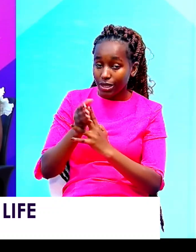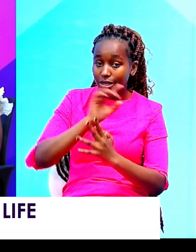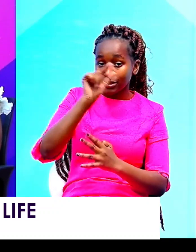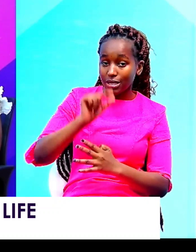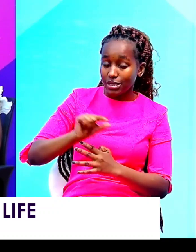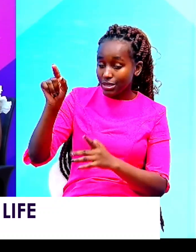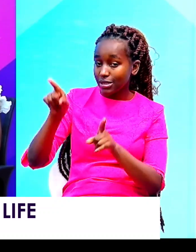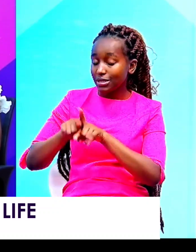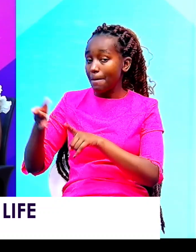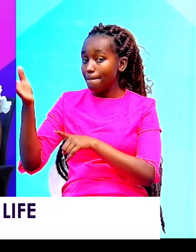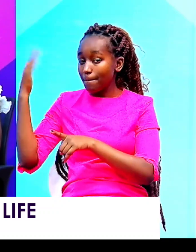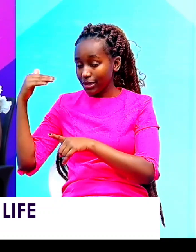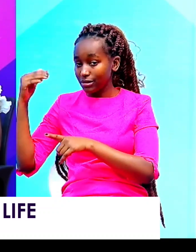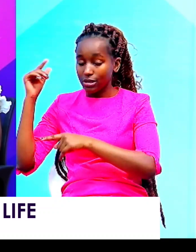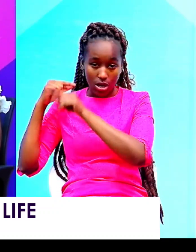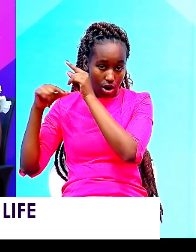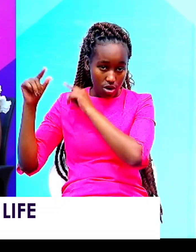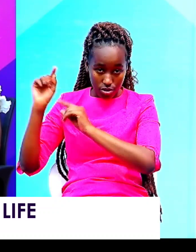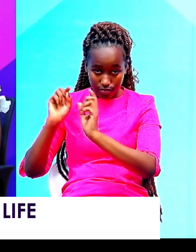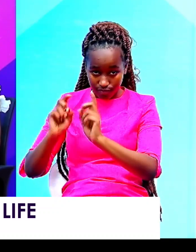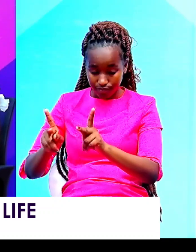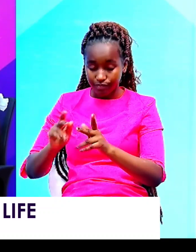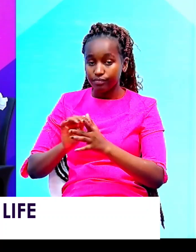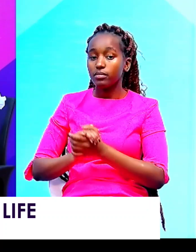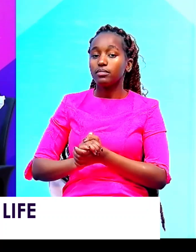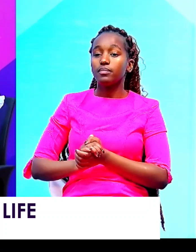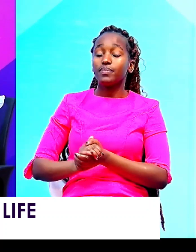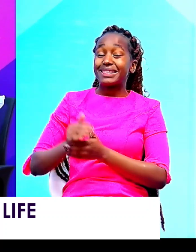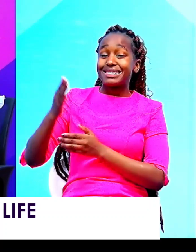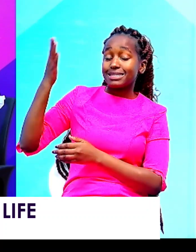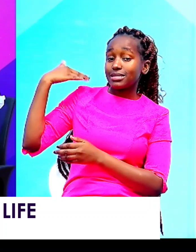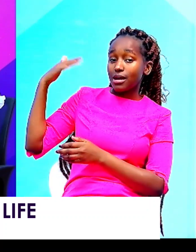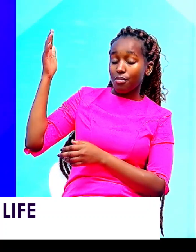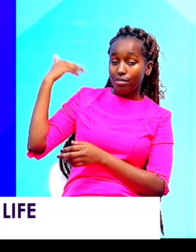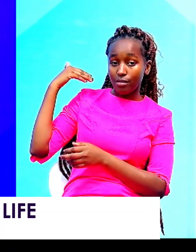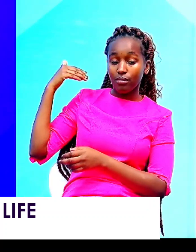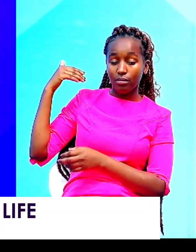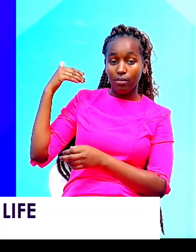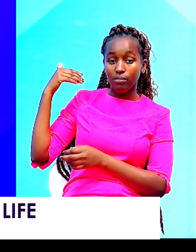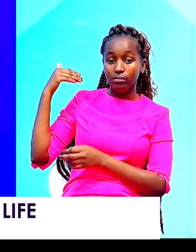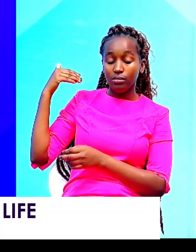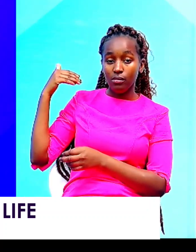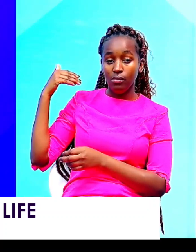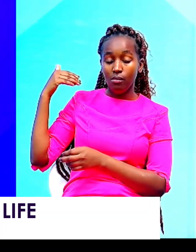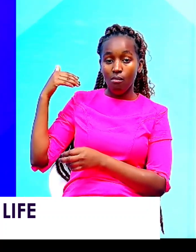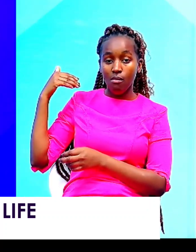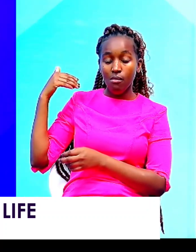before. Yes, yes. In those other days,